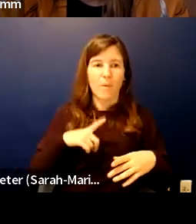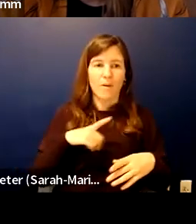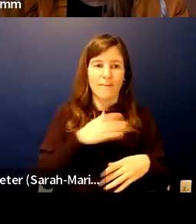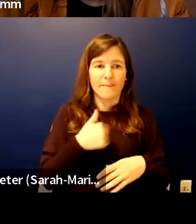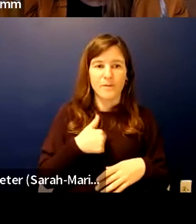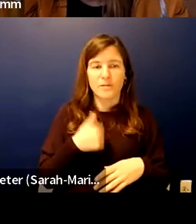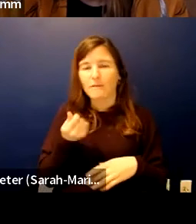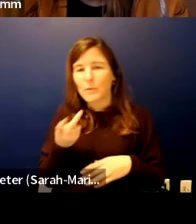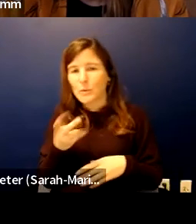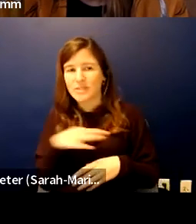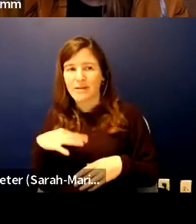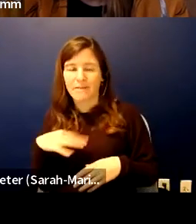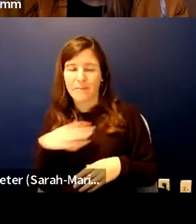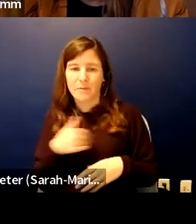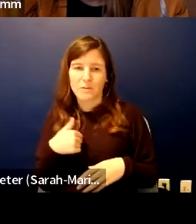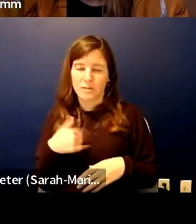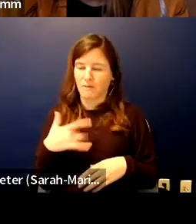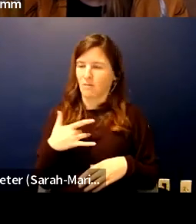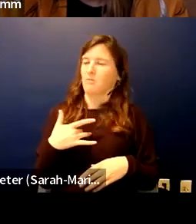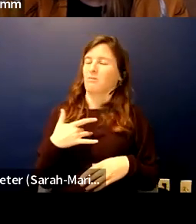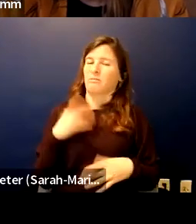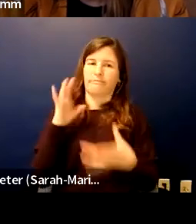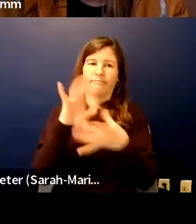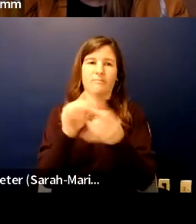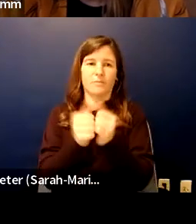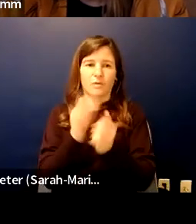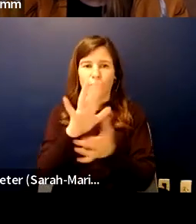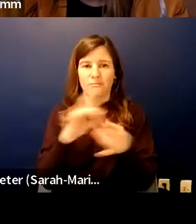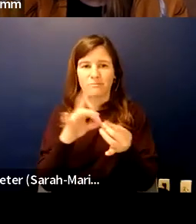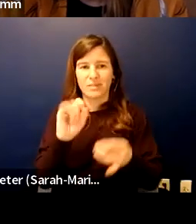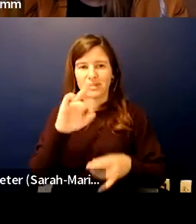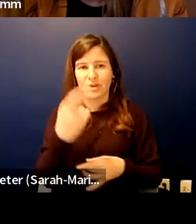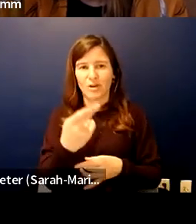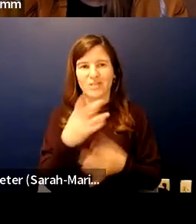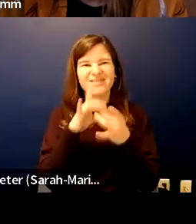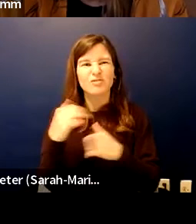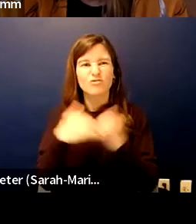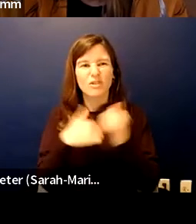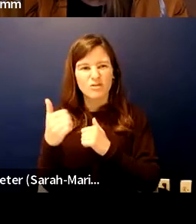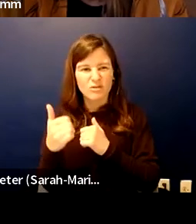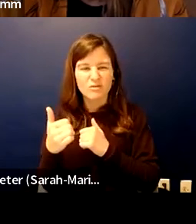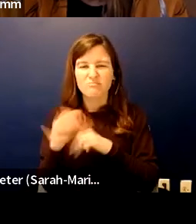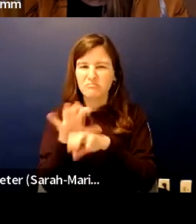That kind of struck me in terms of what you were saying, Sarah. Around structures, right?